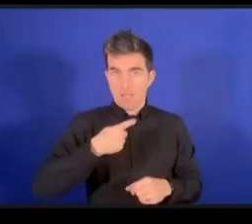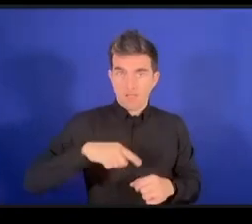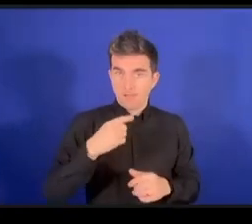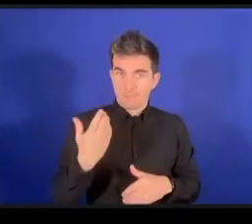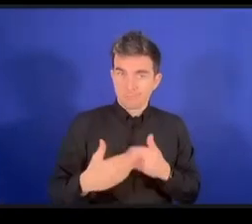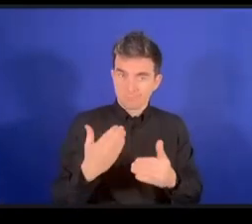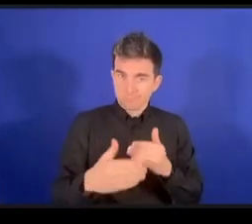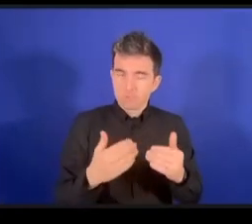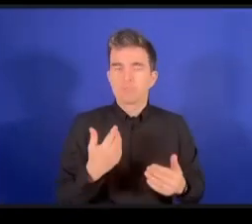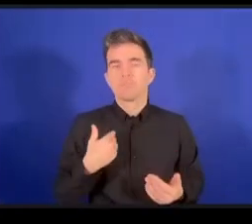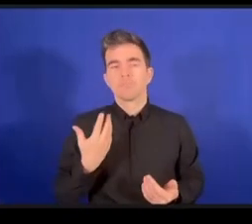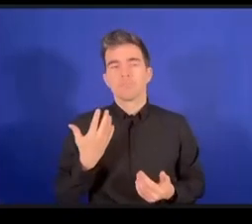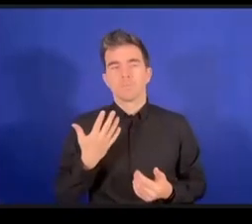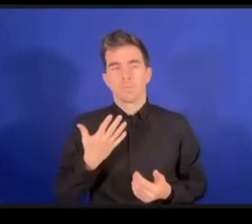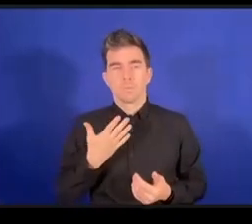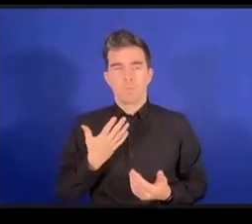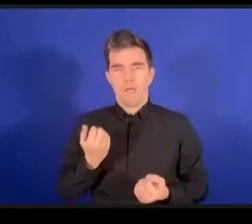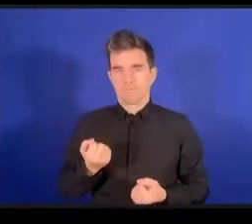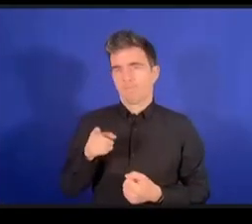Thank you.